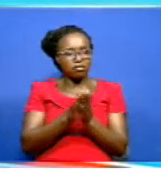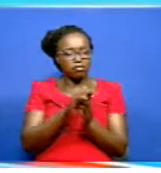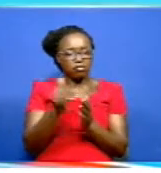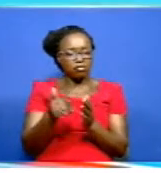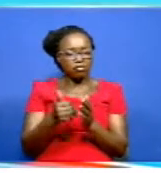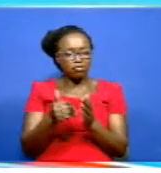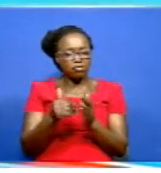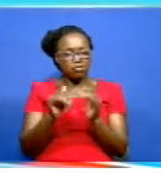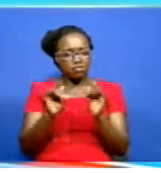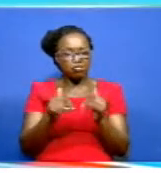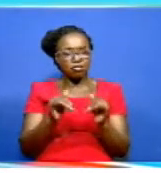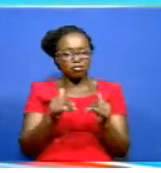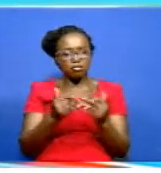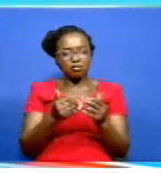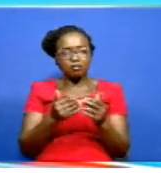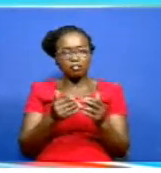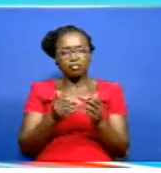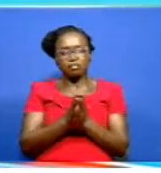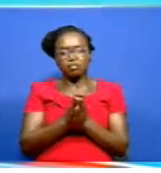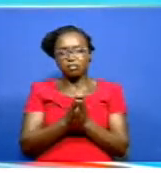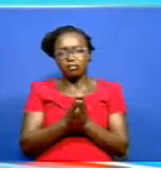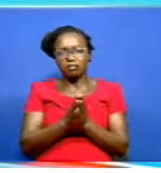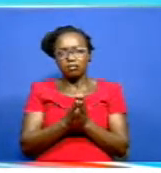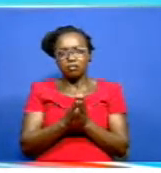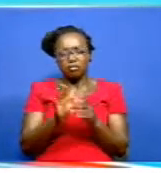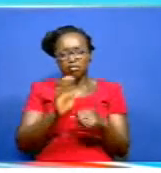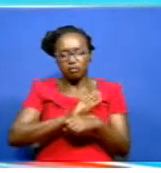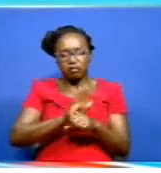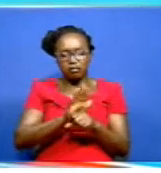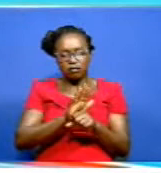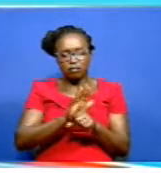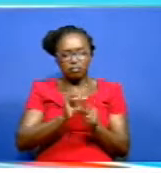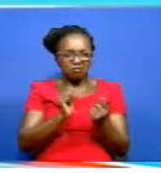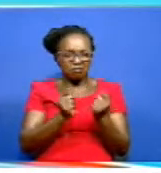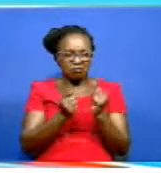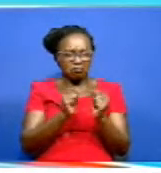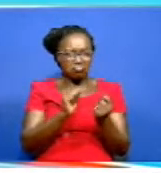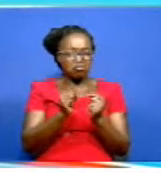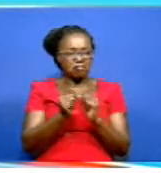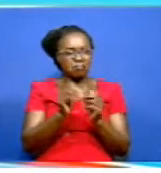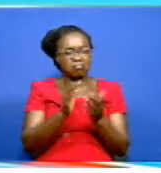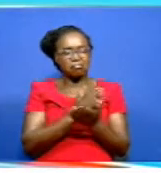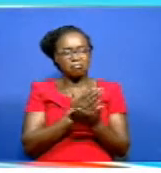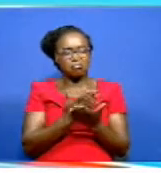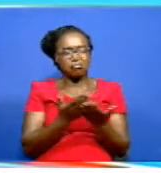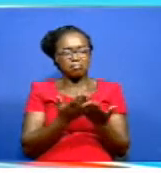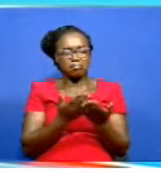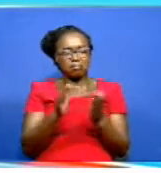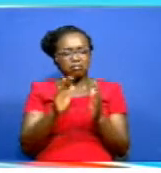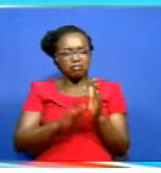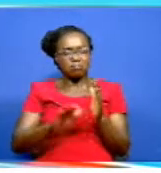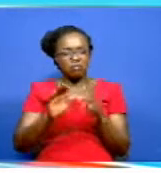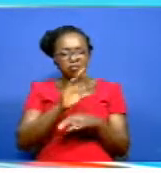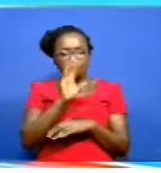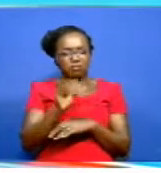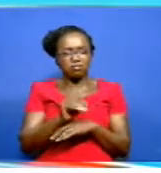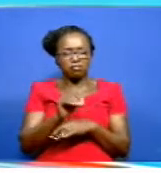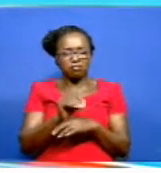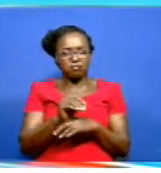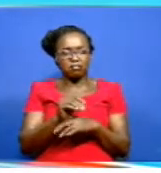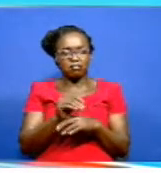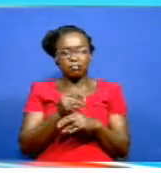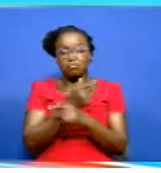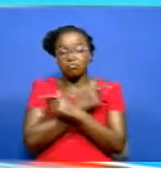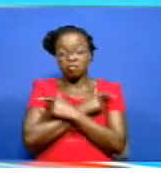new strains of the coronavirus that are currently, we've seen some in South Africa, and they have really ravaged